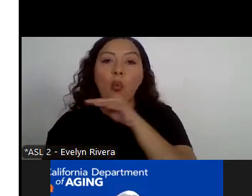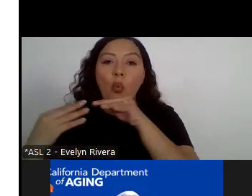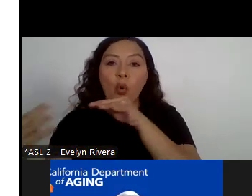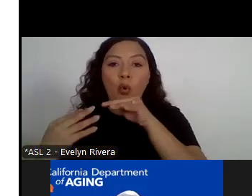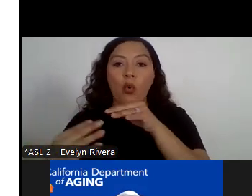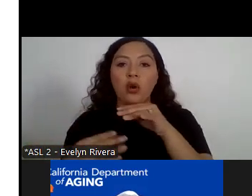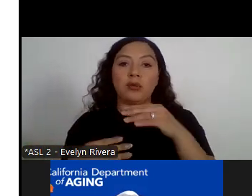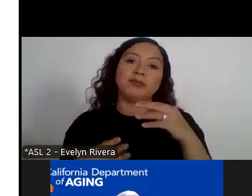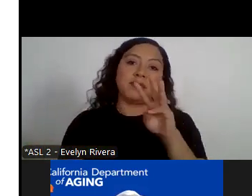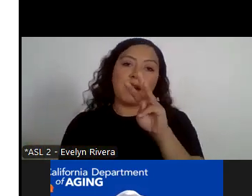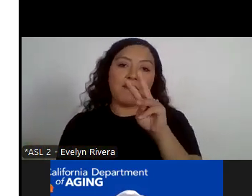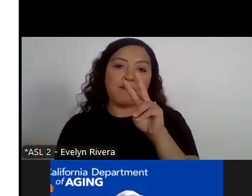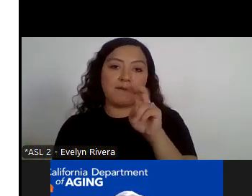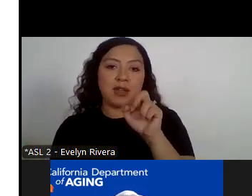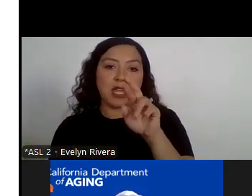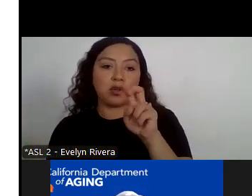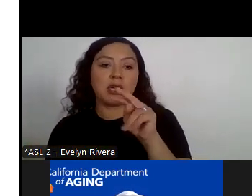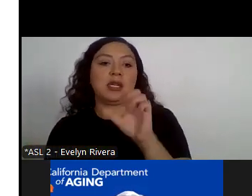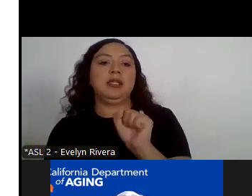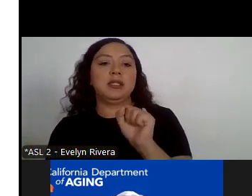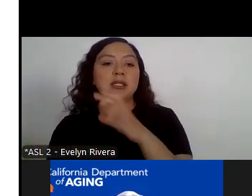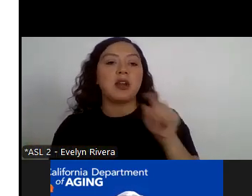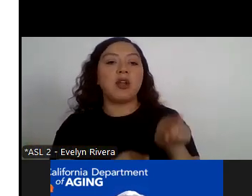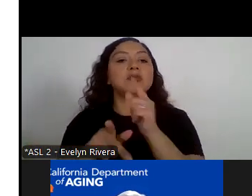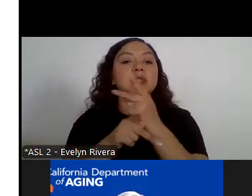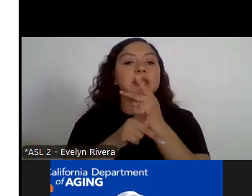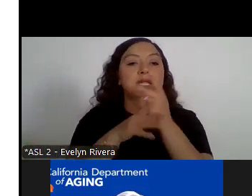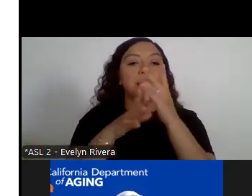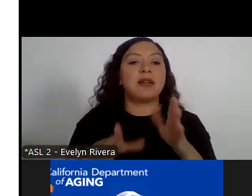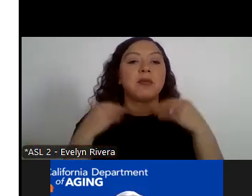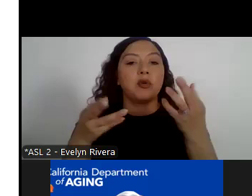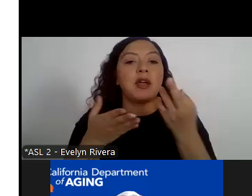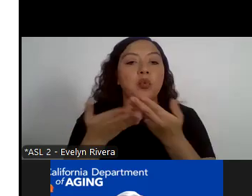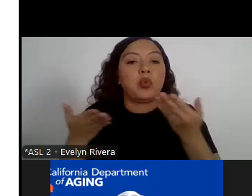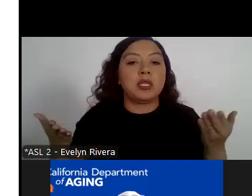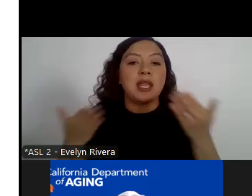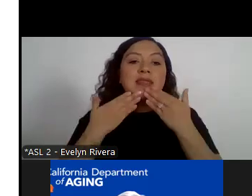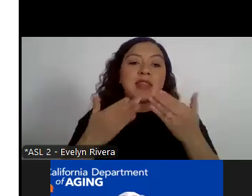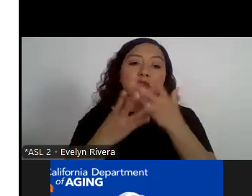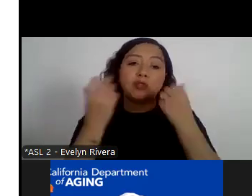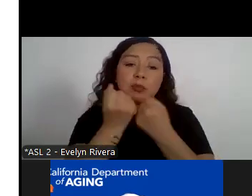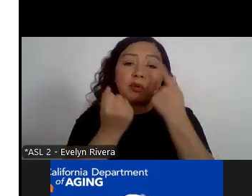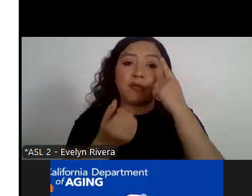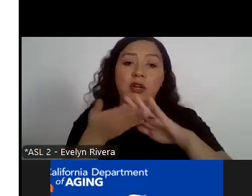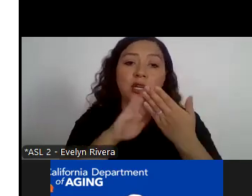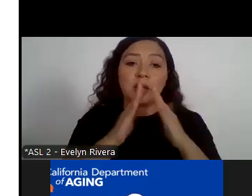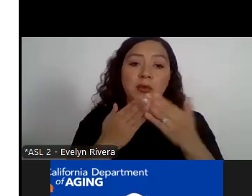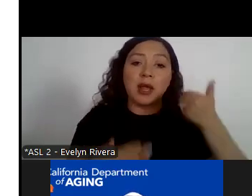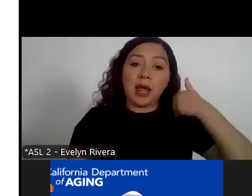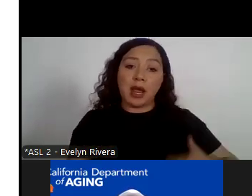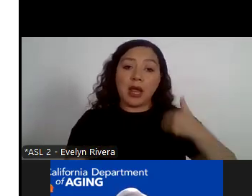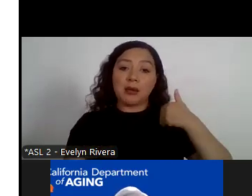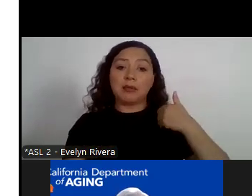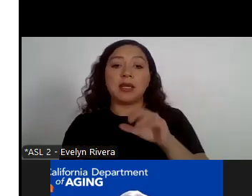concentrate on caregiving and the resources needed for these families. So I just want to say thank you for all the support for our community. I'm a SEIU